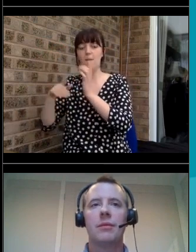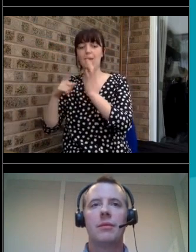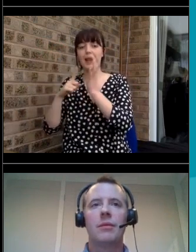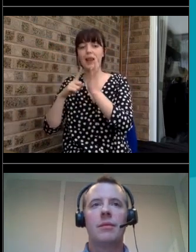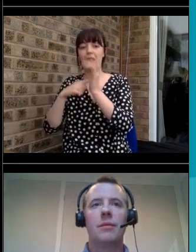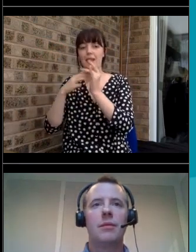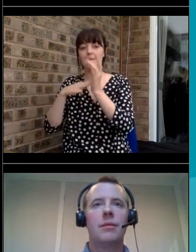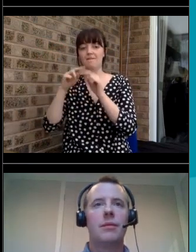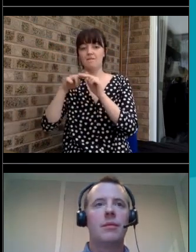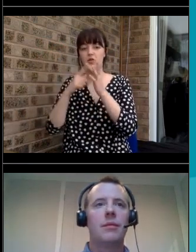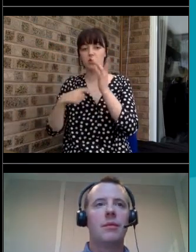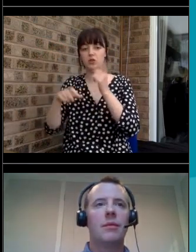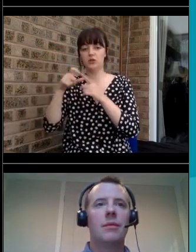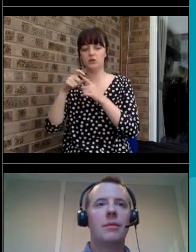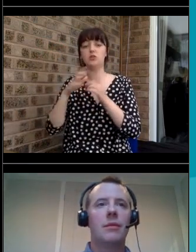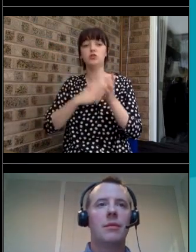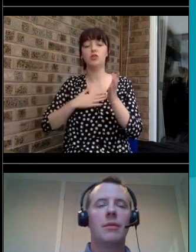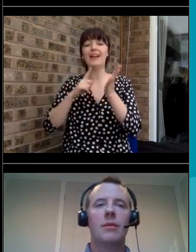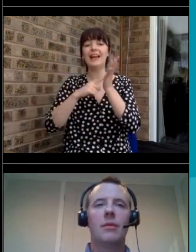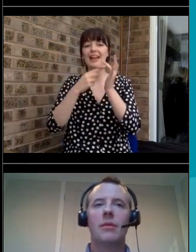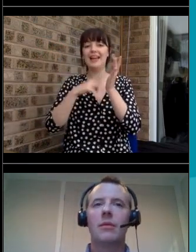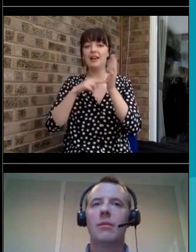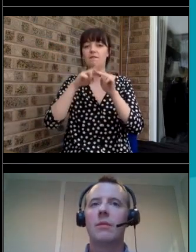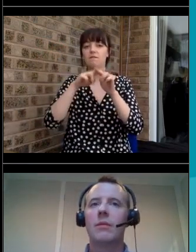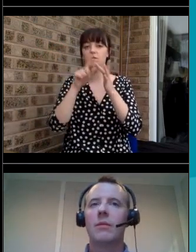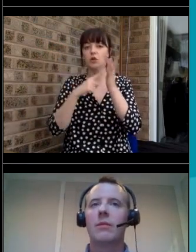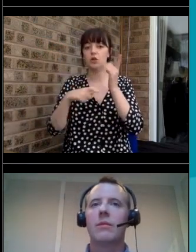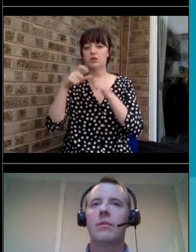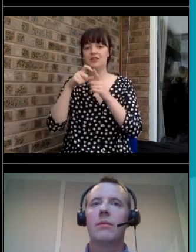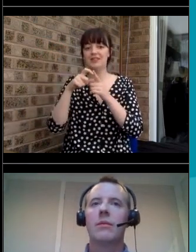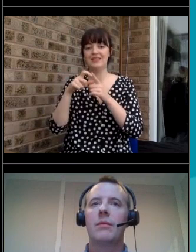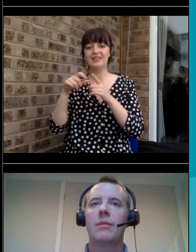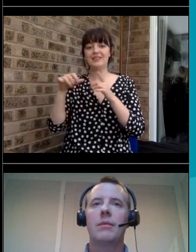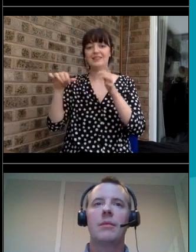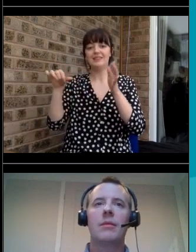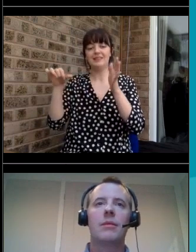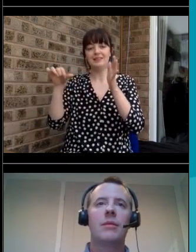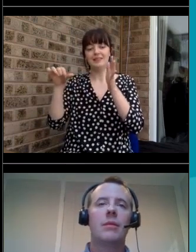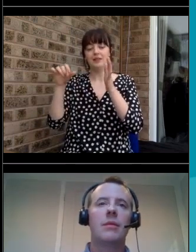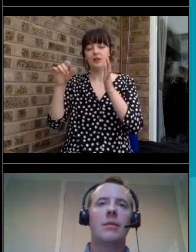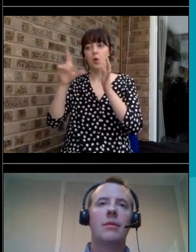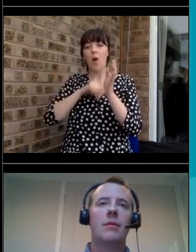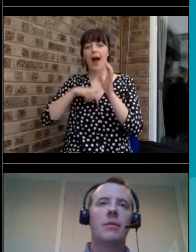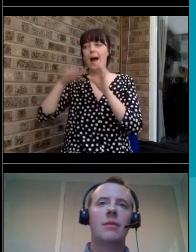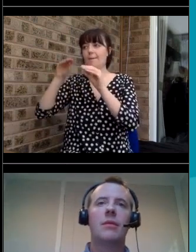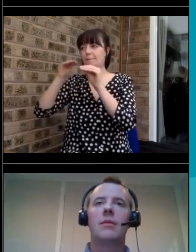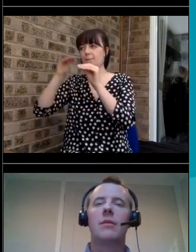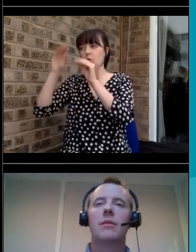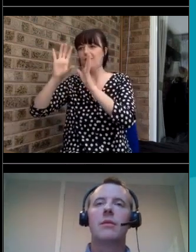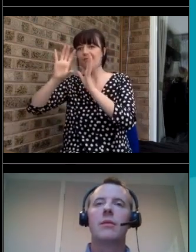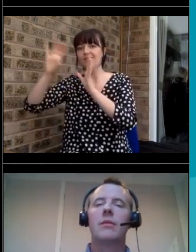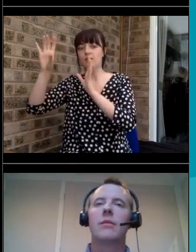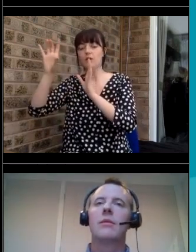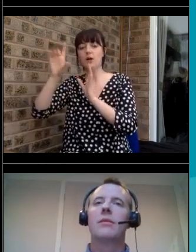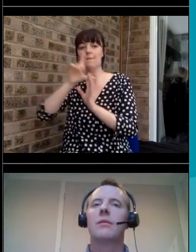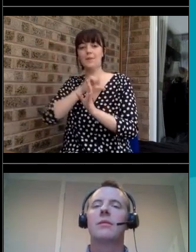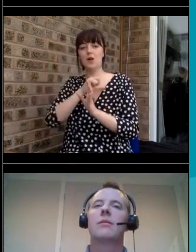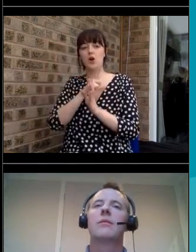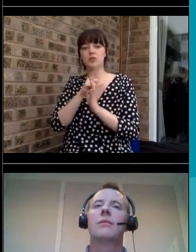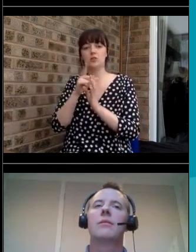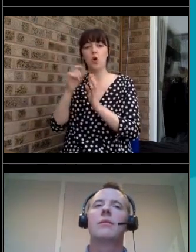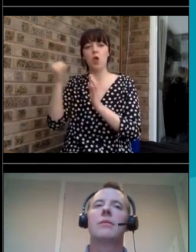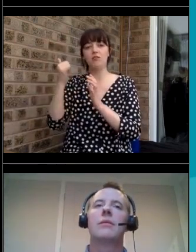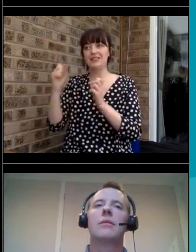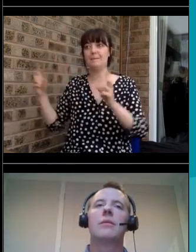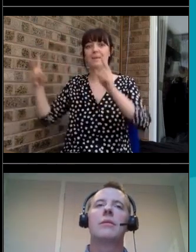to avoid having to move some overhead cables and pylons. So we looked at avoiding communities where